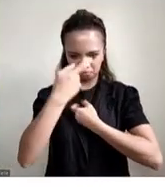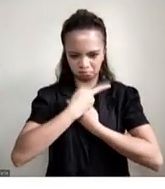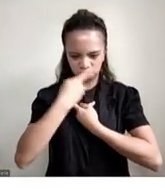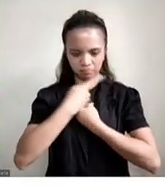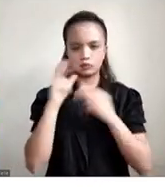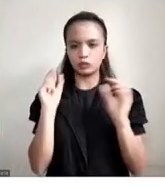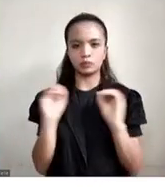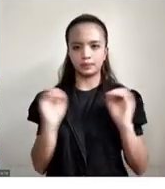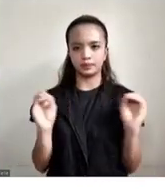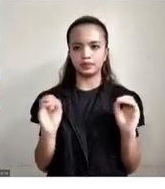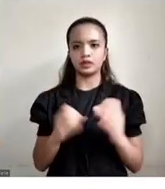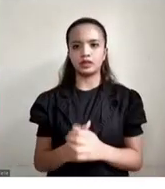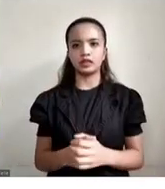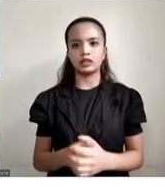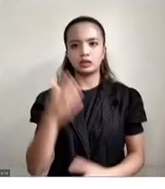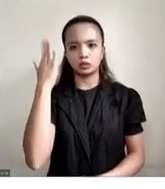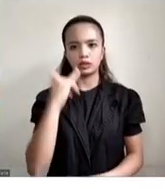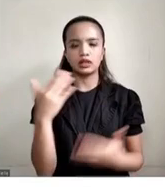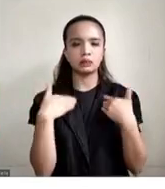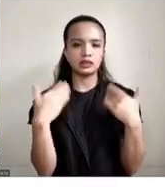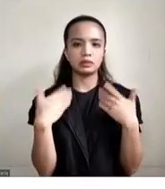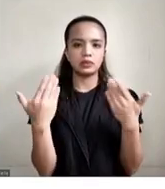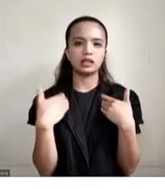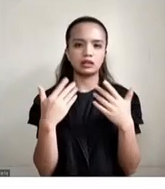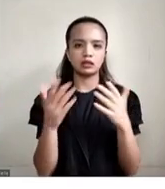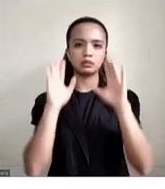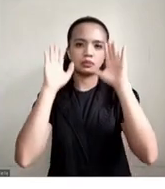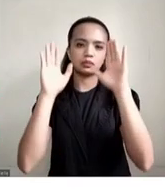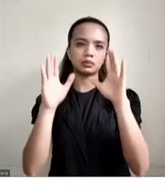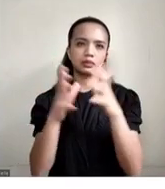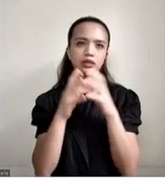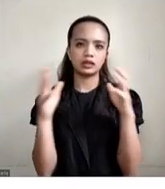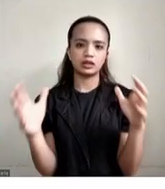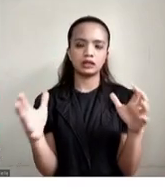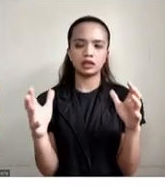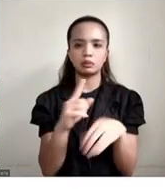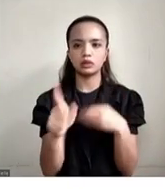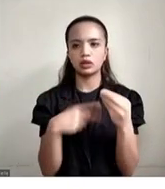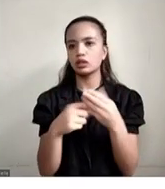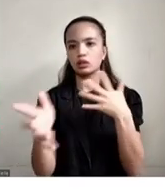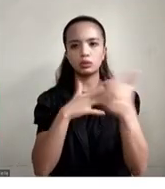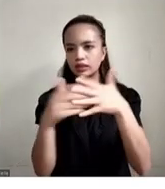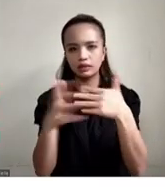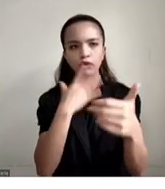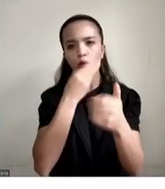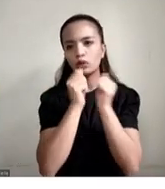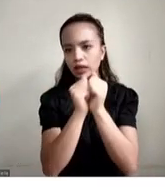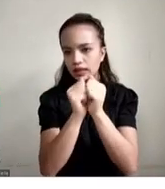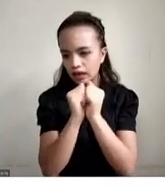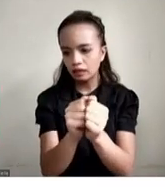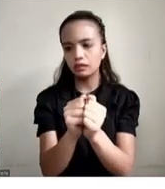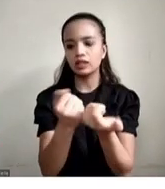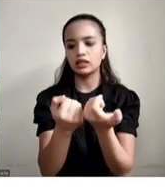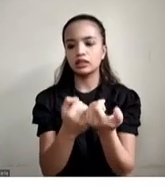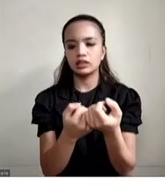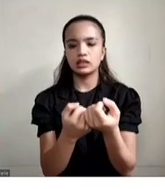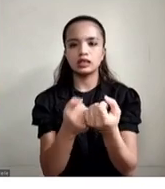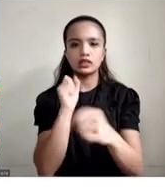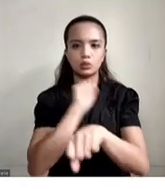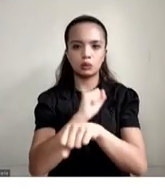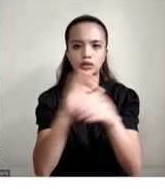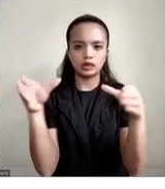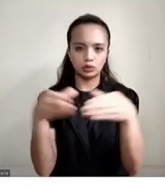If it's for a greater cause, it should be regardless kung sino yung kasama mo doon sa grupo na